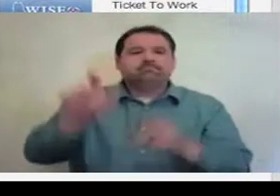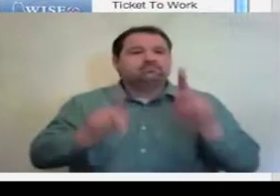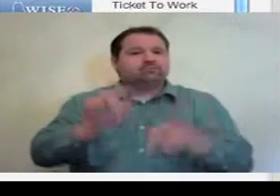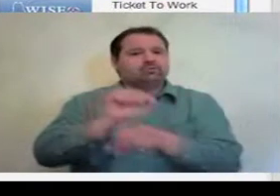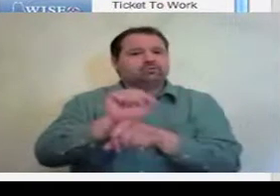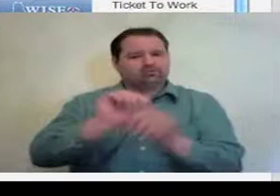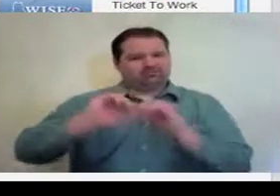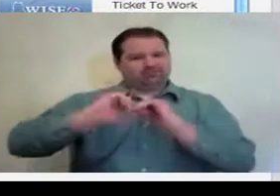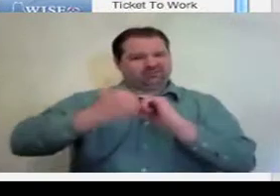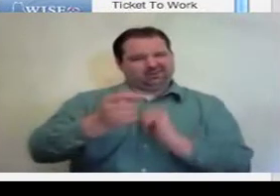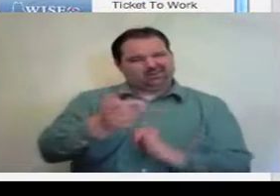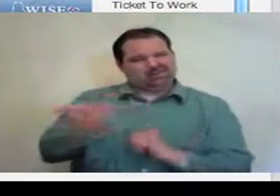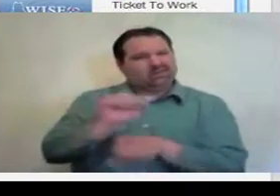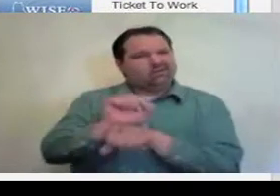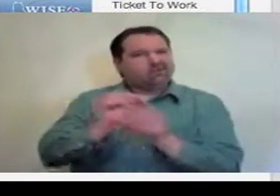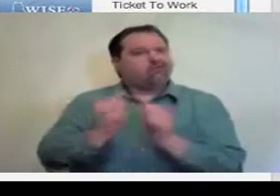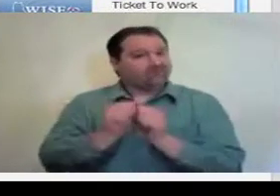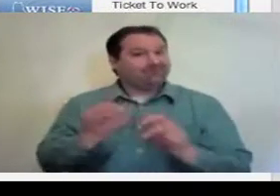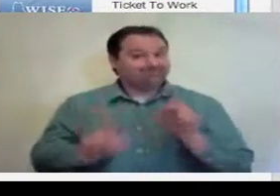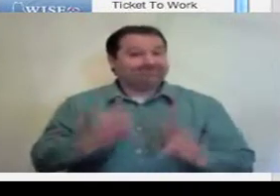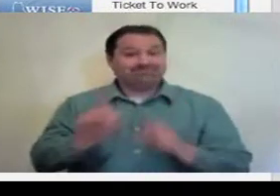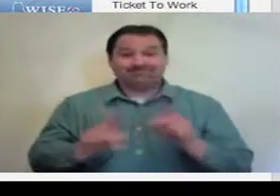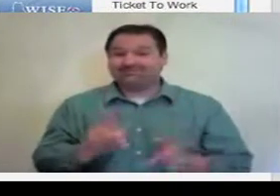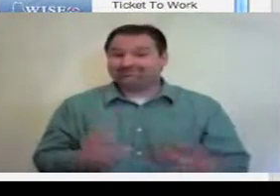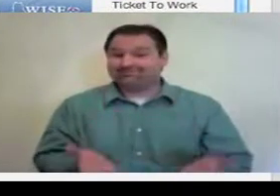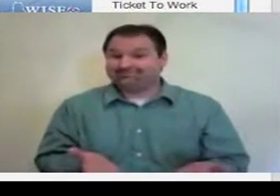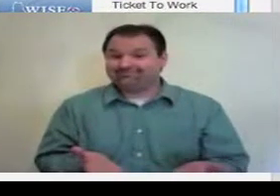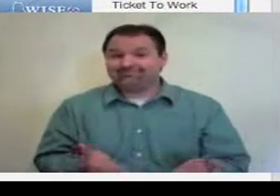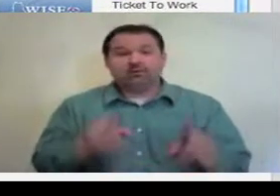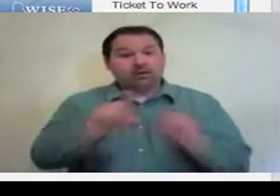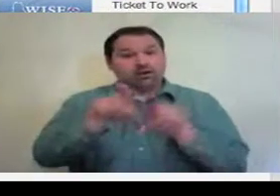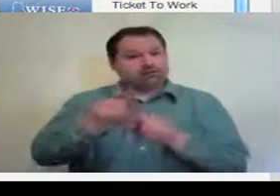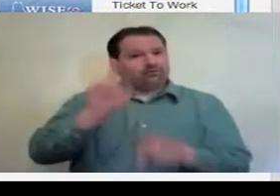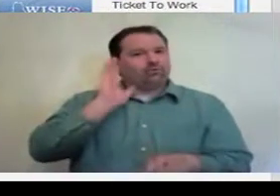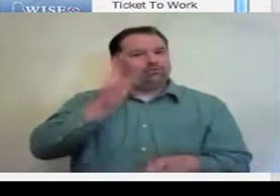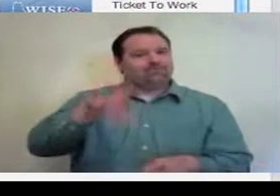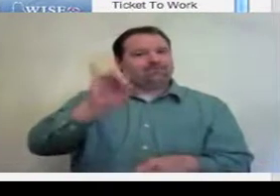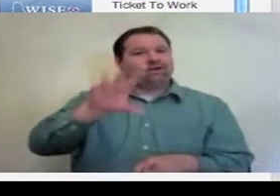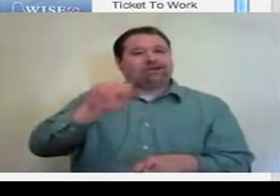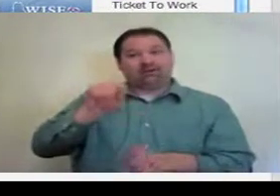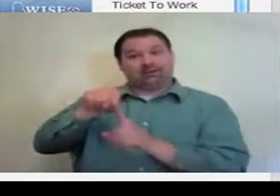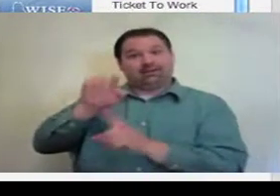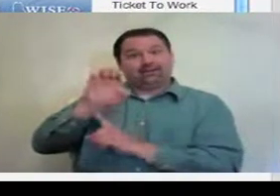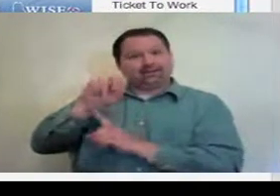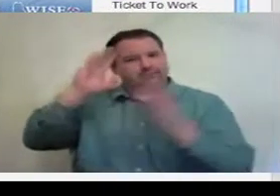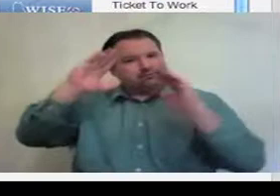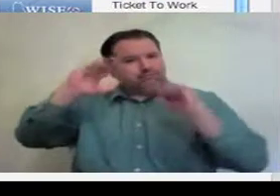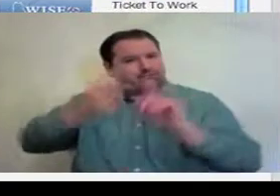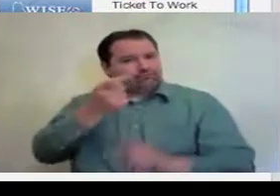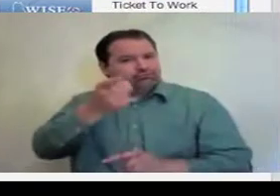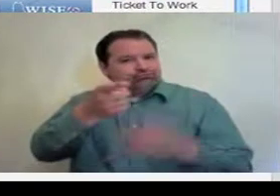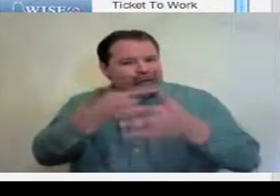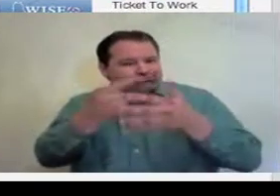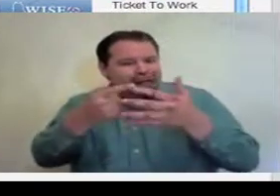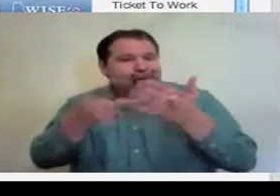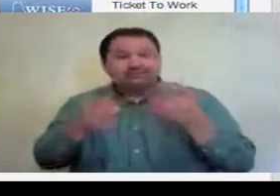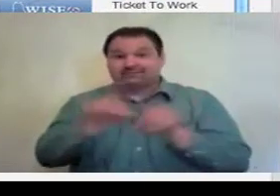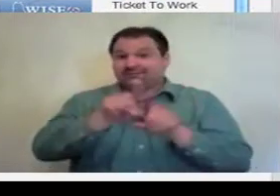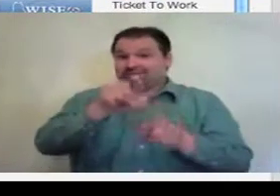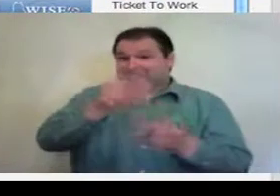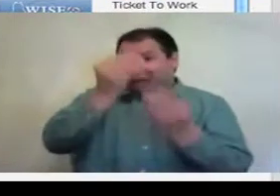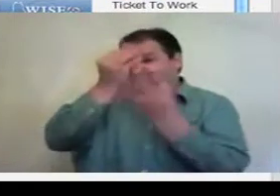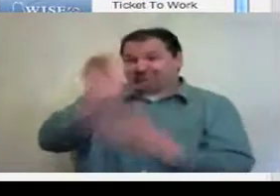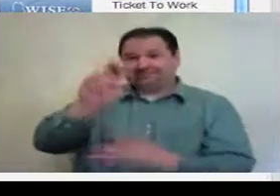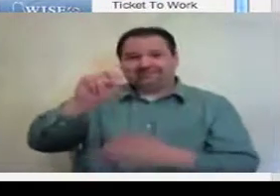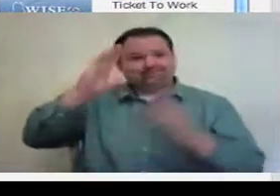out how they place people and how they work with people. You should also find out what they expect from you, as